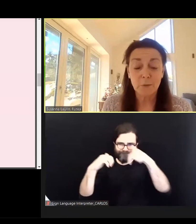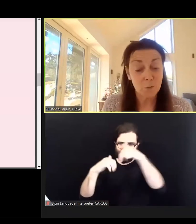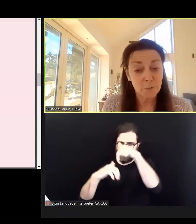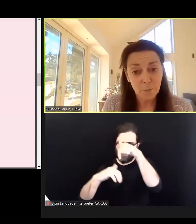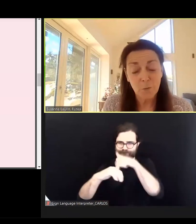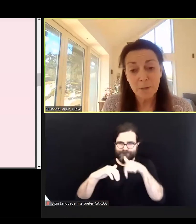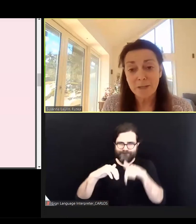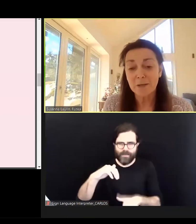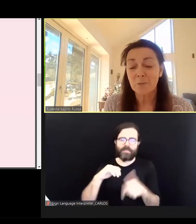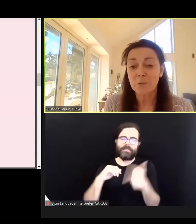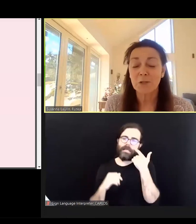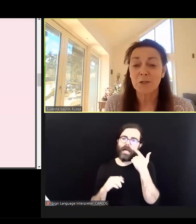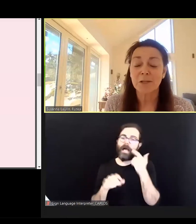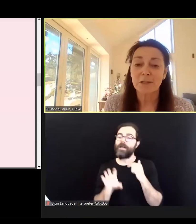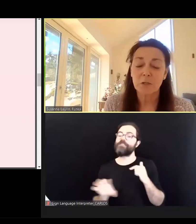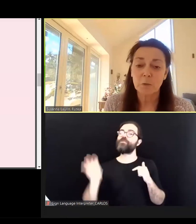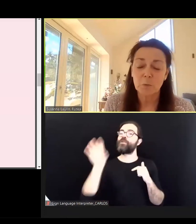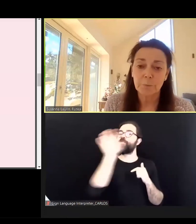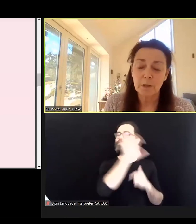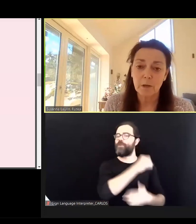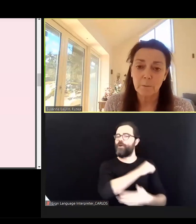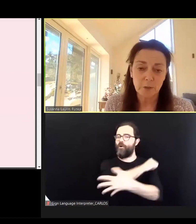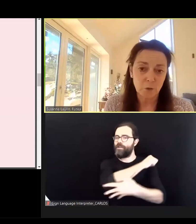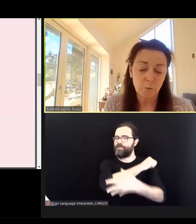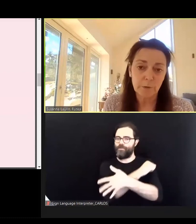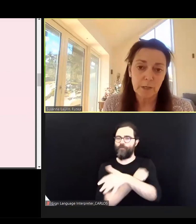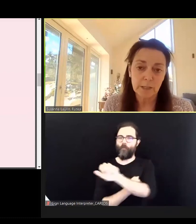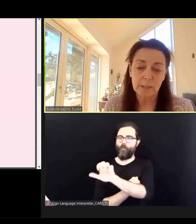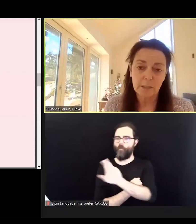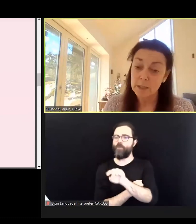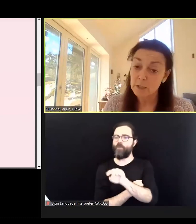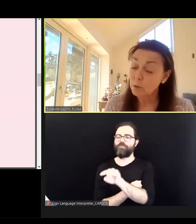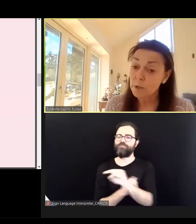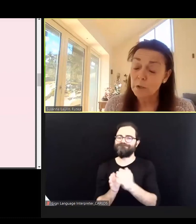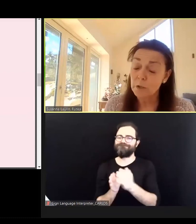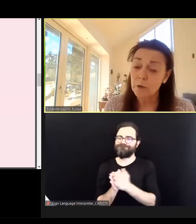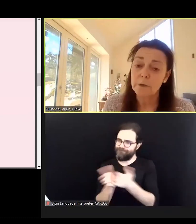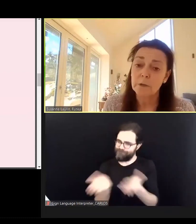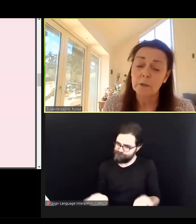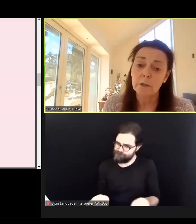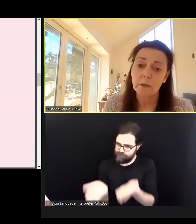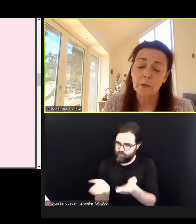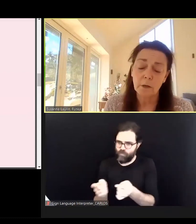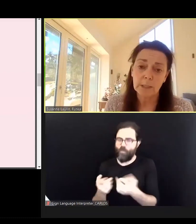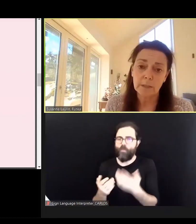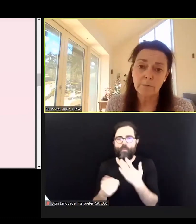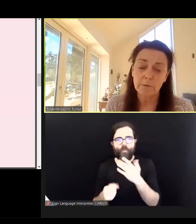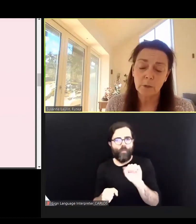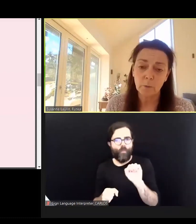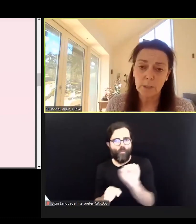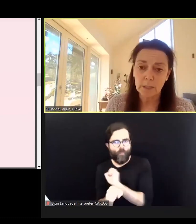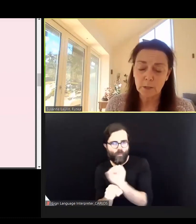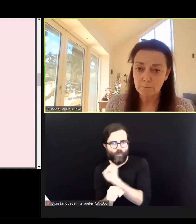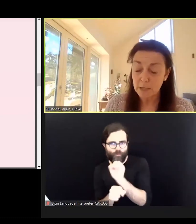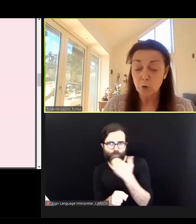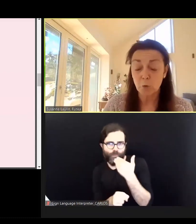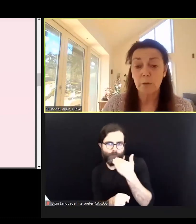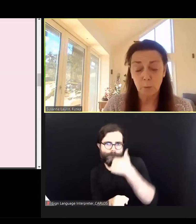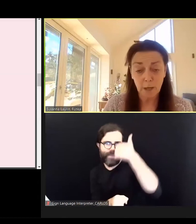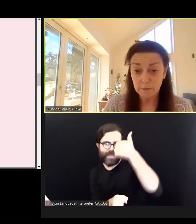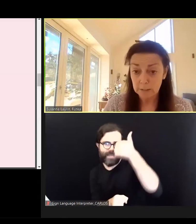and national standards. And this means that it's not harmonized. And when it's not harmonized, that means that it's more difficult for